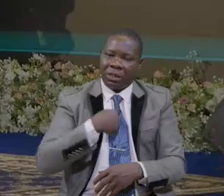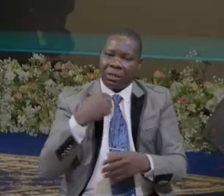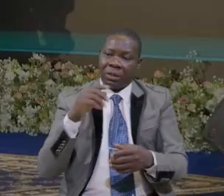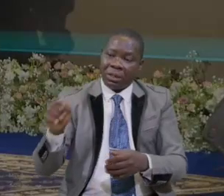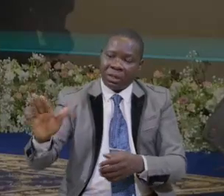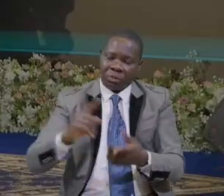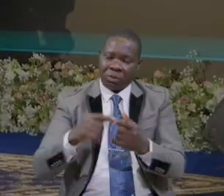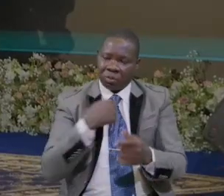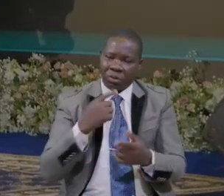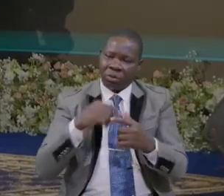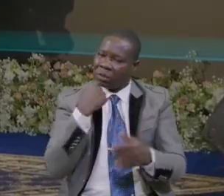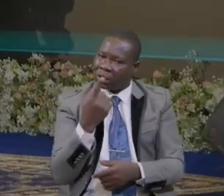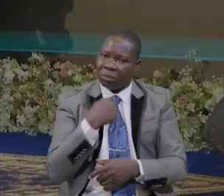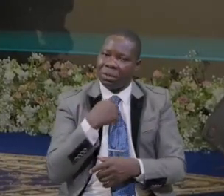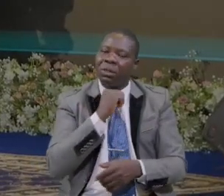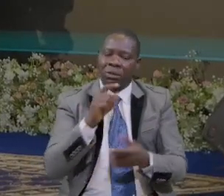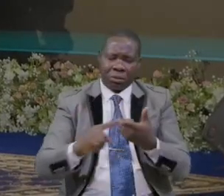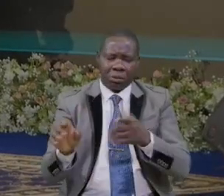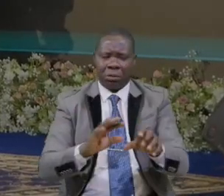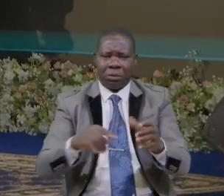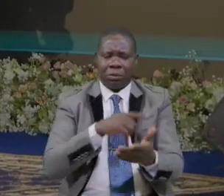to do this. What's that?